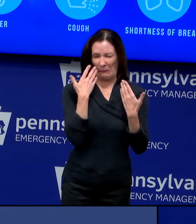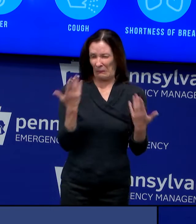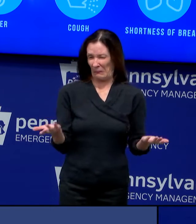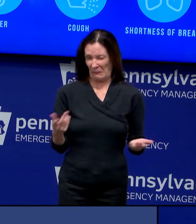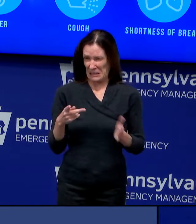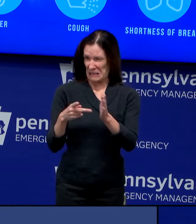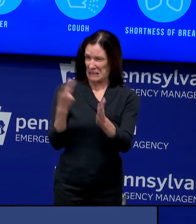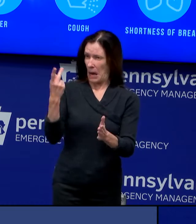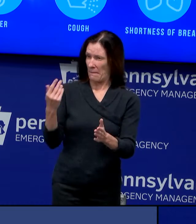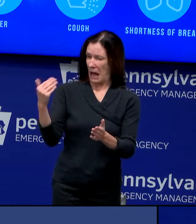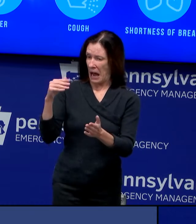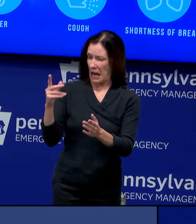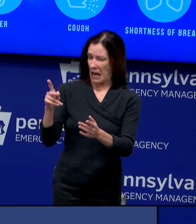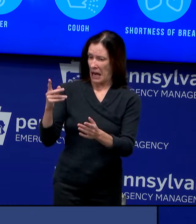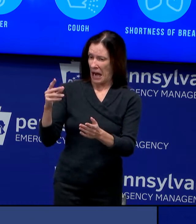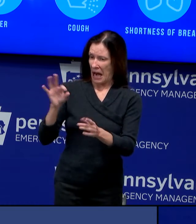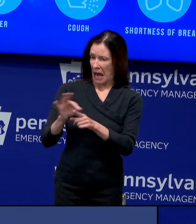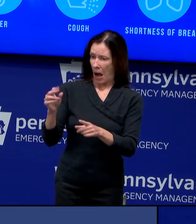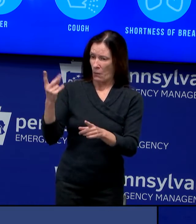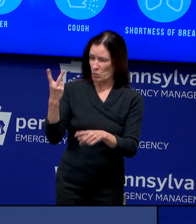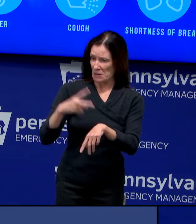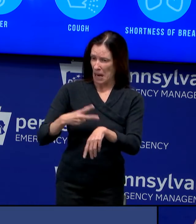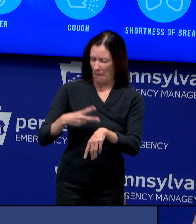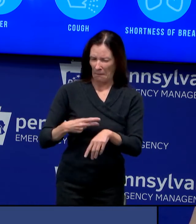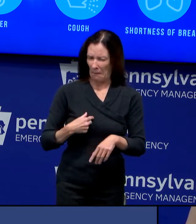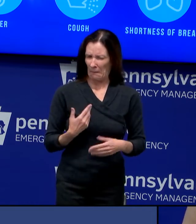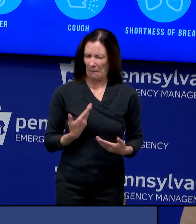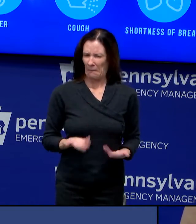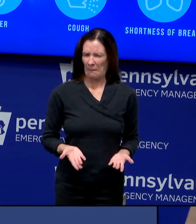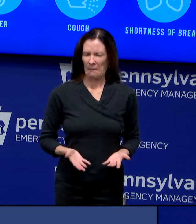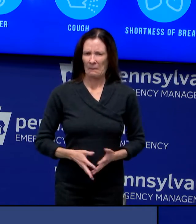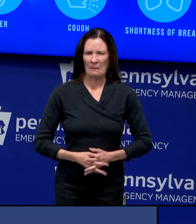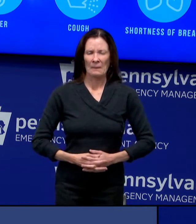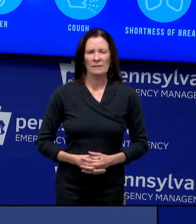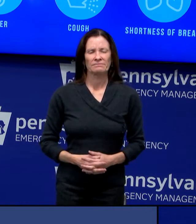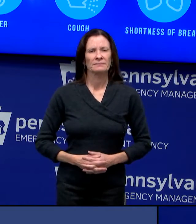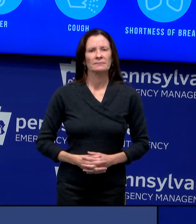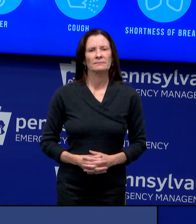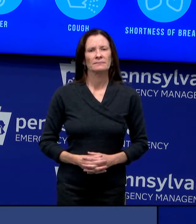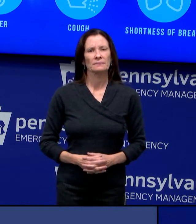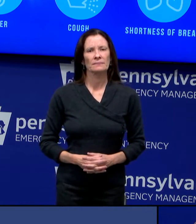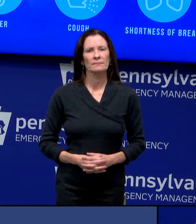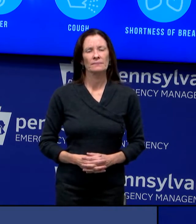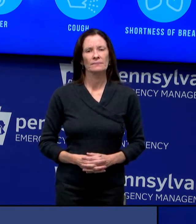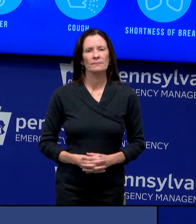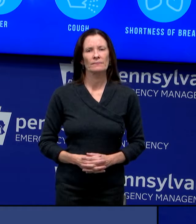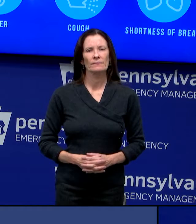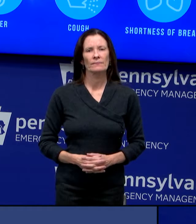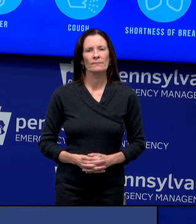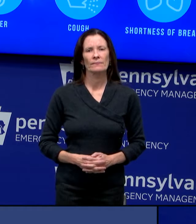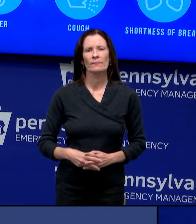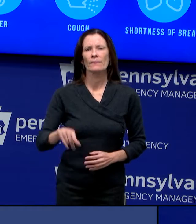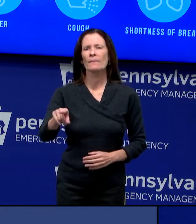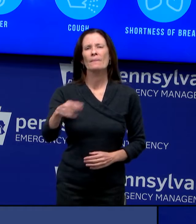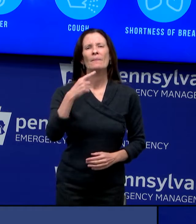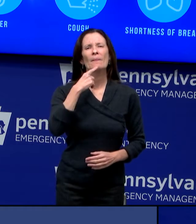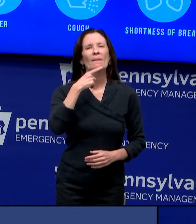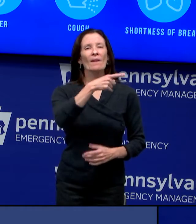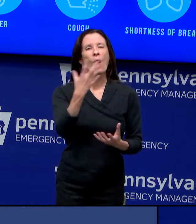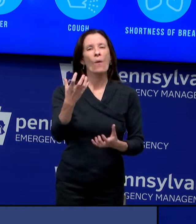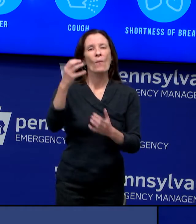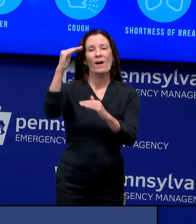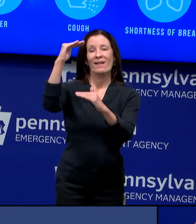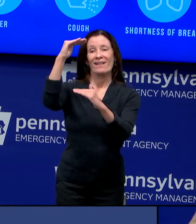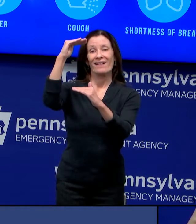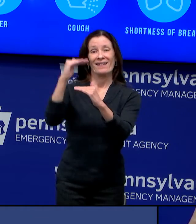easing restrictions? No. So it'll be all places and all residents